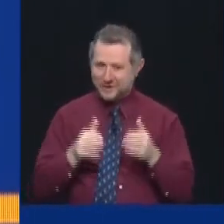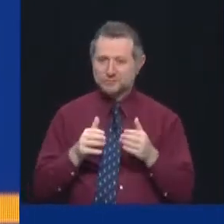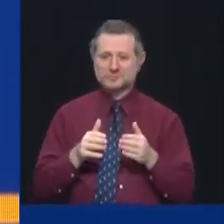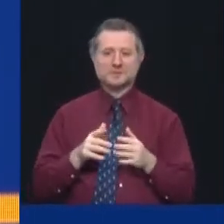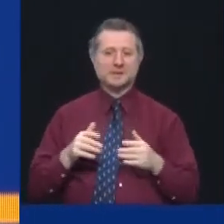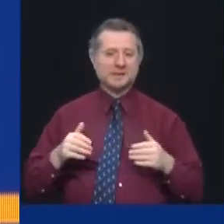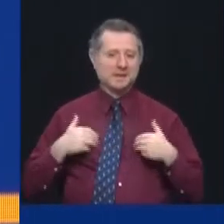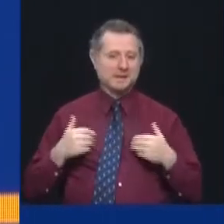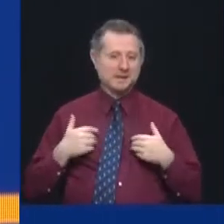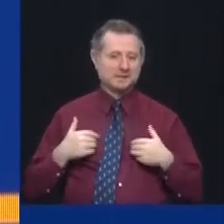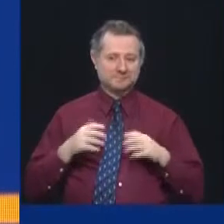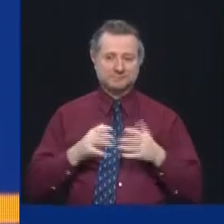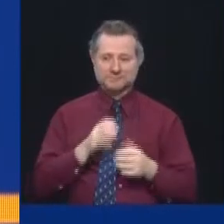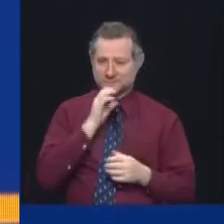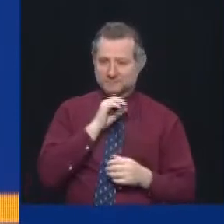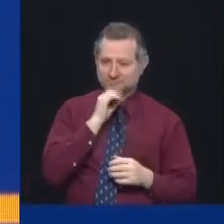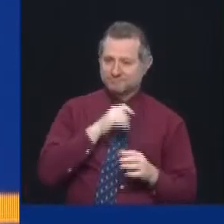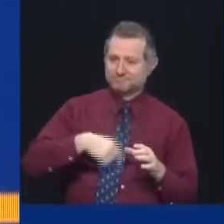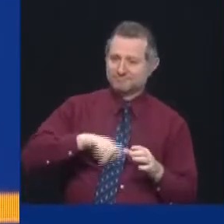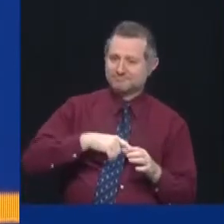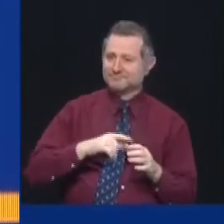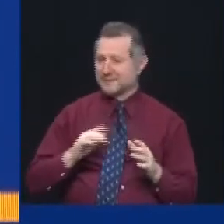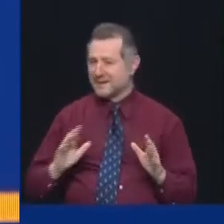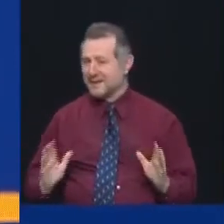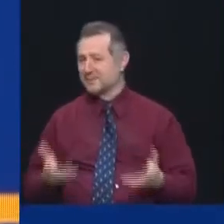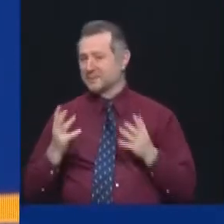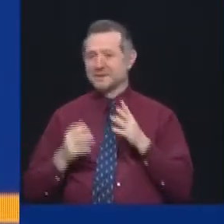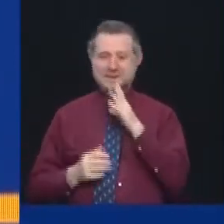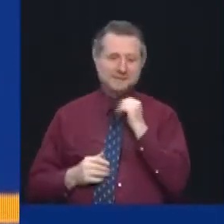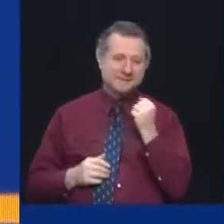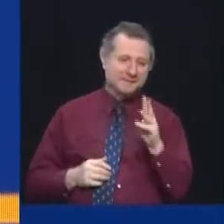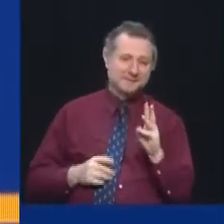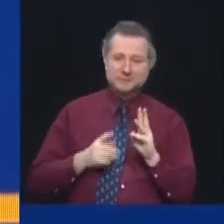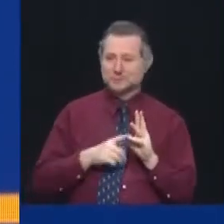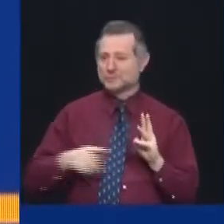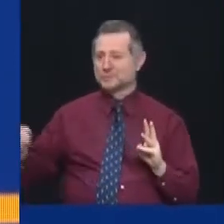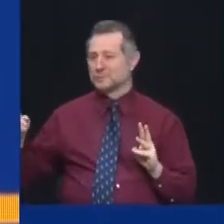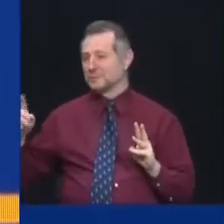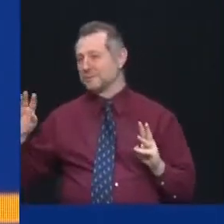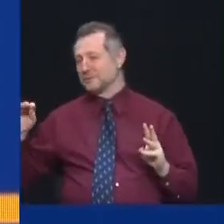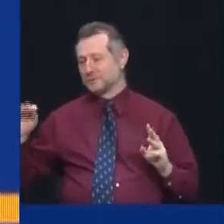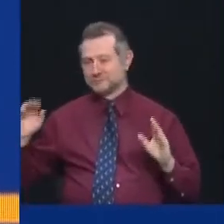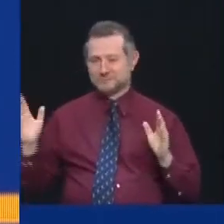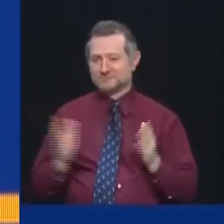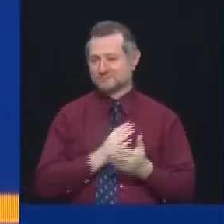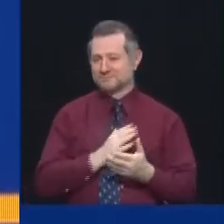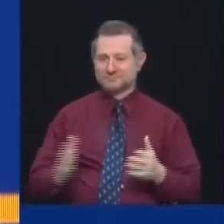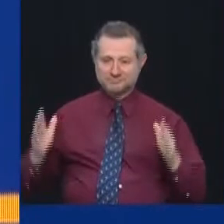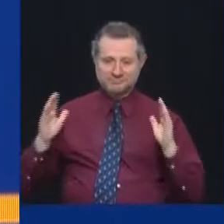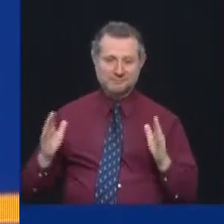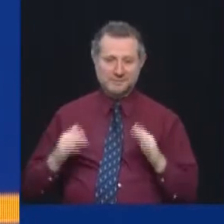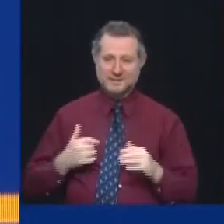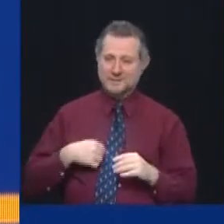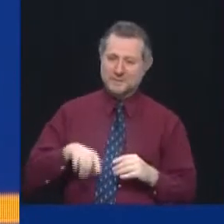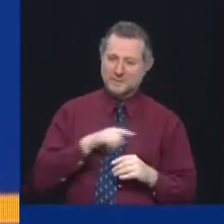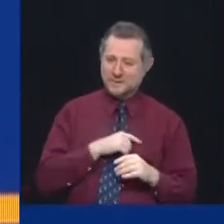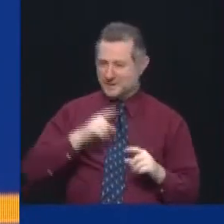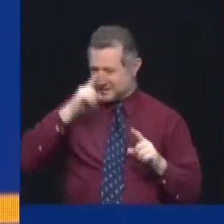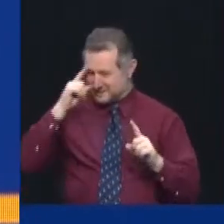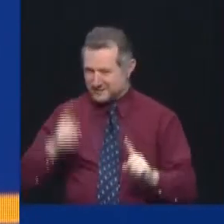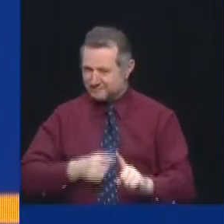that never existed before. We're going to build the way our forefathers built, when they built those great tunnels and those great